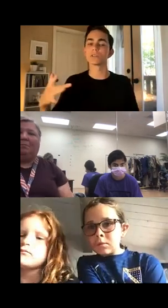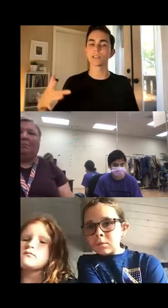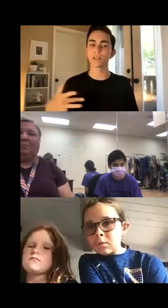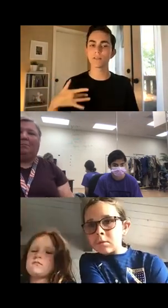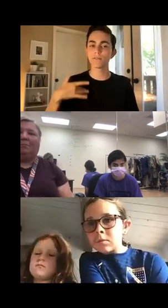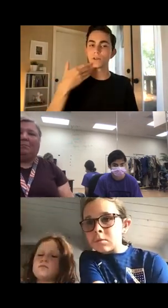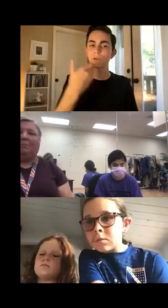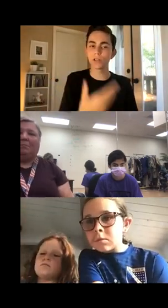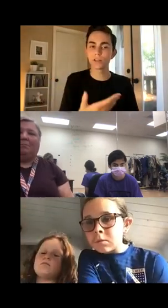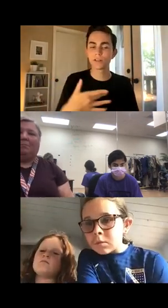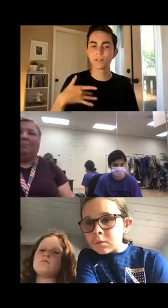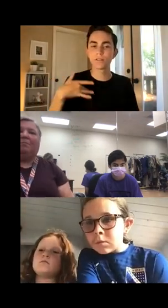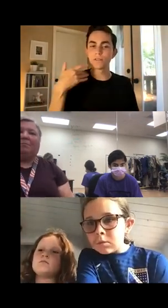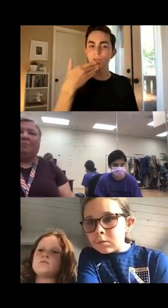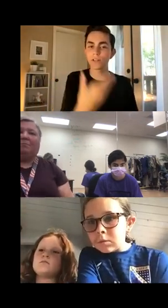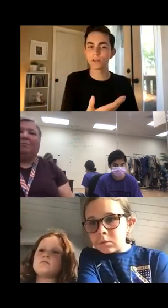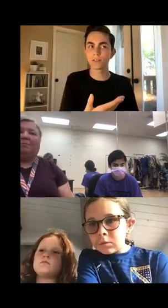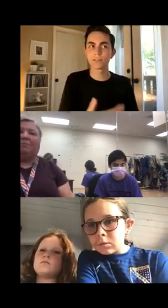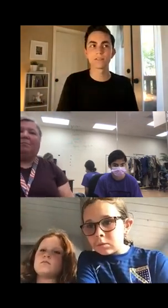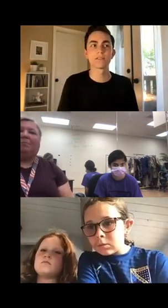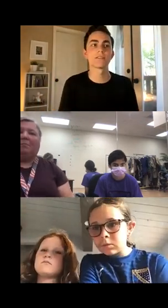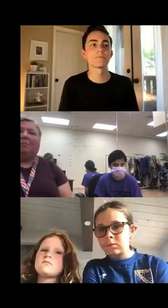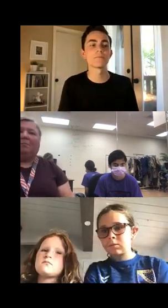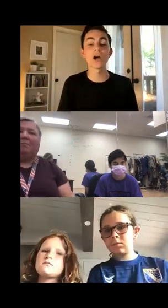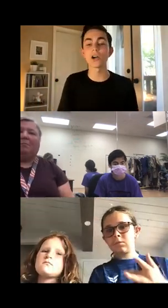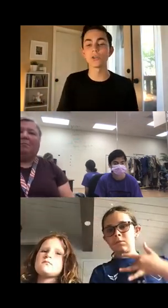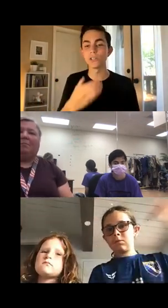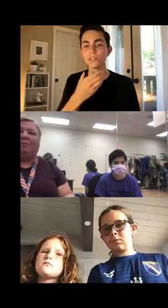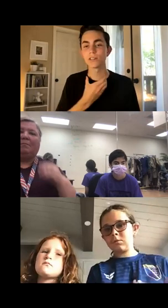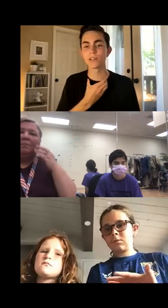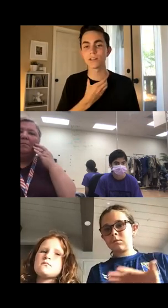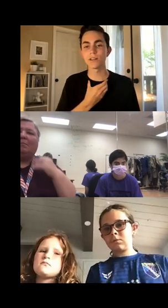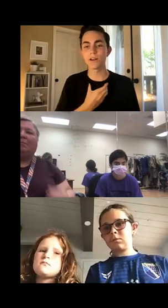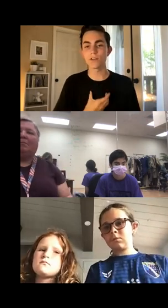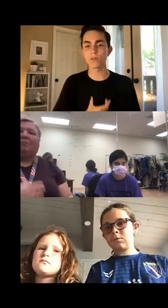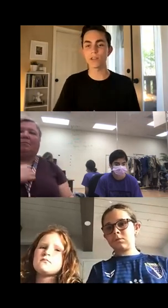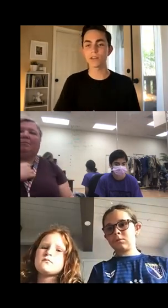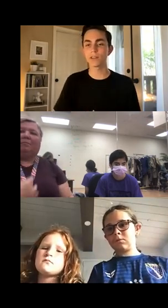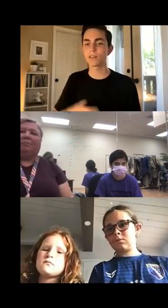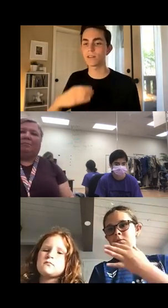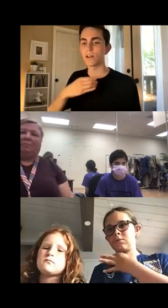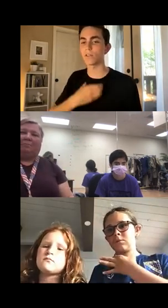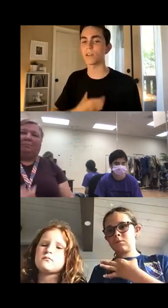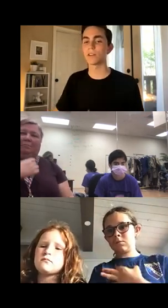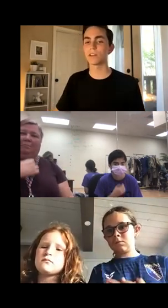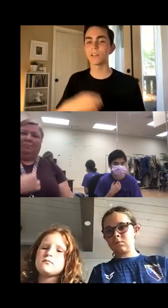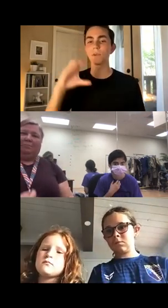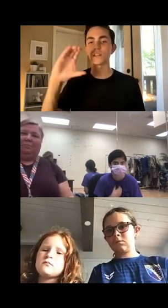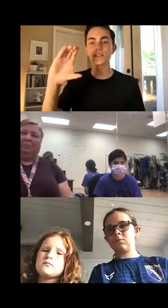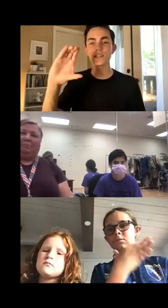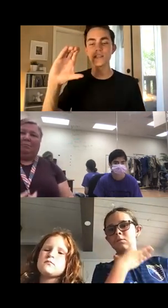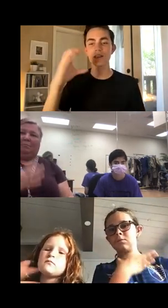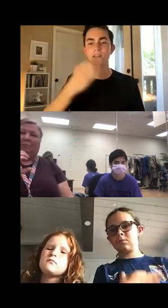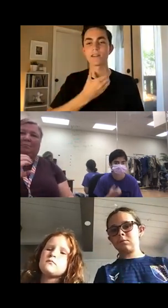like one sign. Feel good. Feel good. Hungry. Hungry. Hungry. You